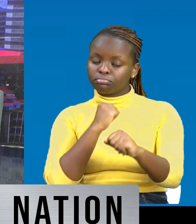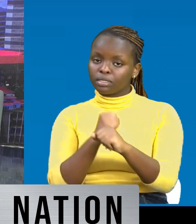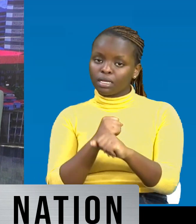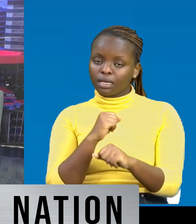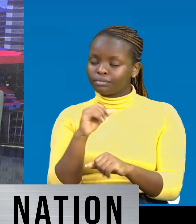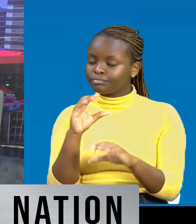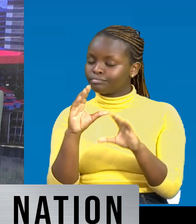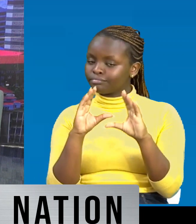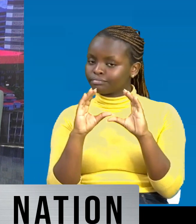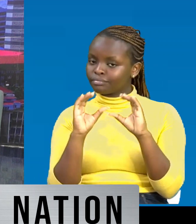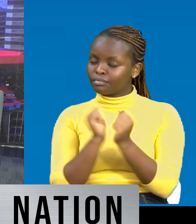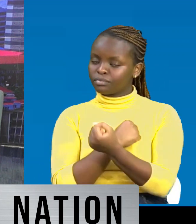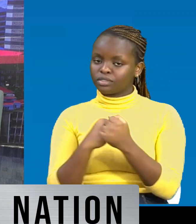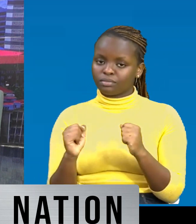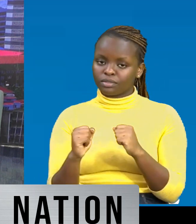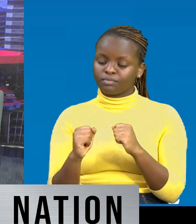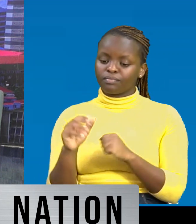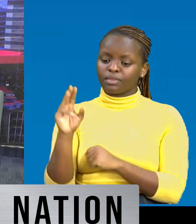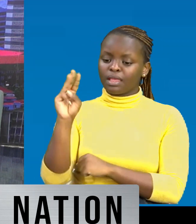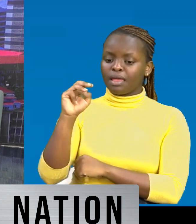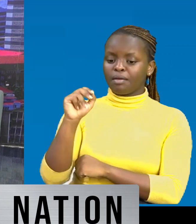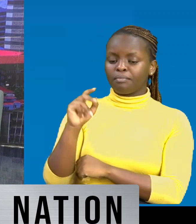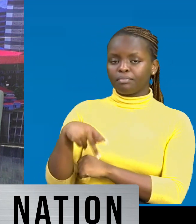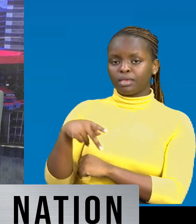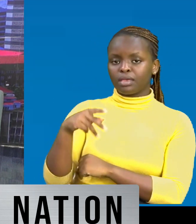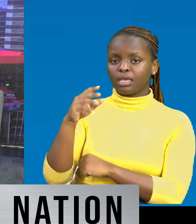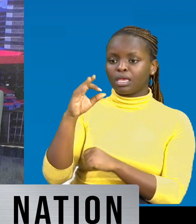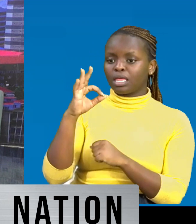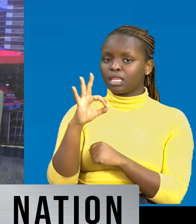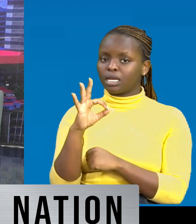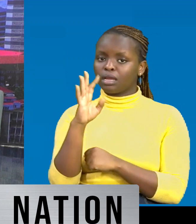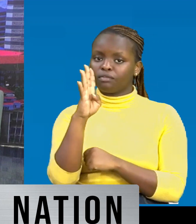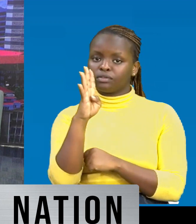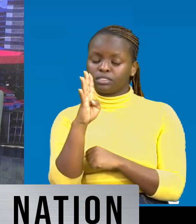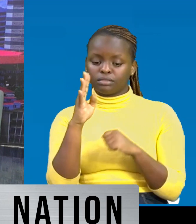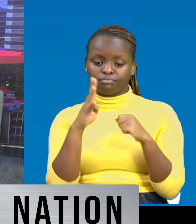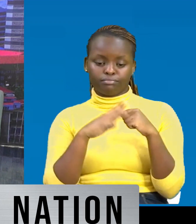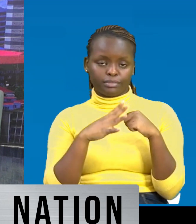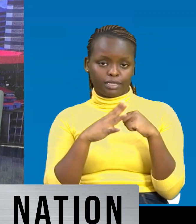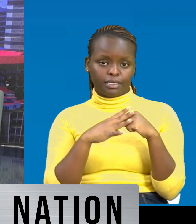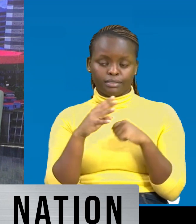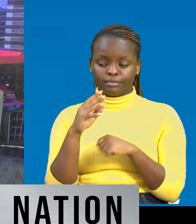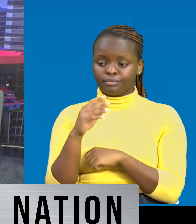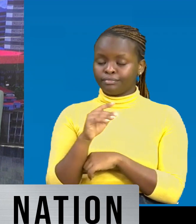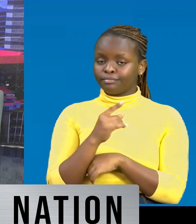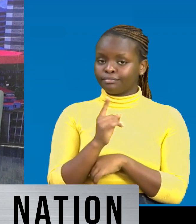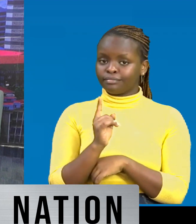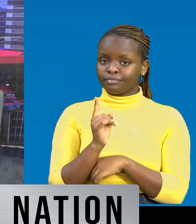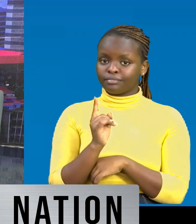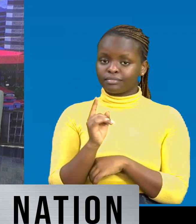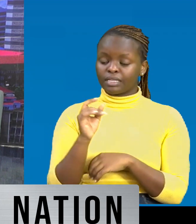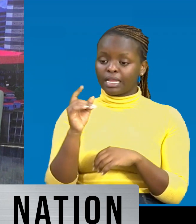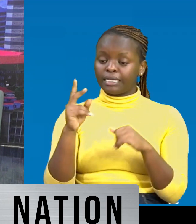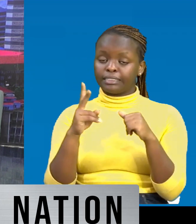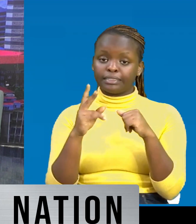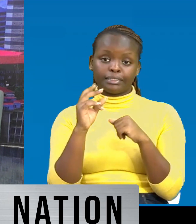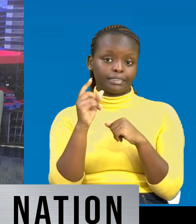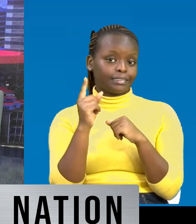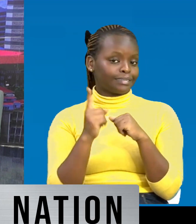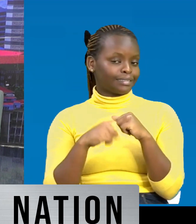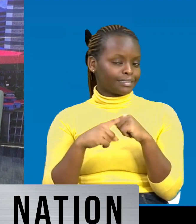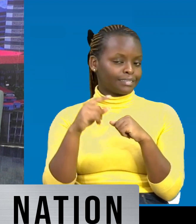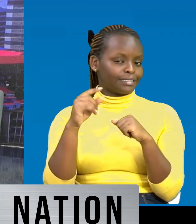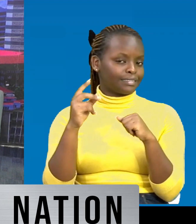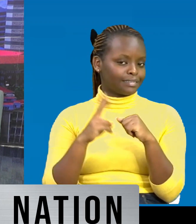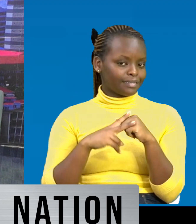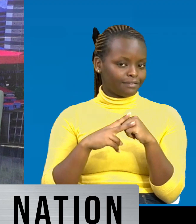asking members of parliament, there are 349 of them. I'm asking senators, there are 67 of them. Can somebody